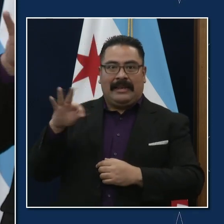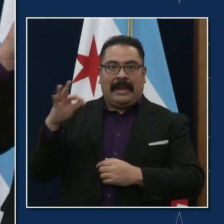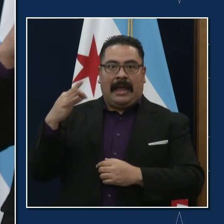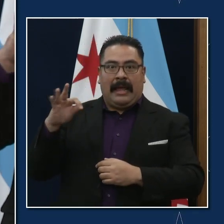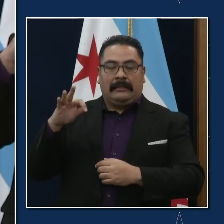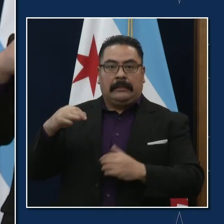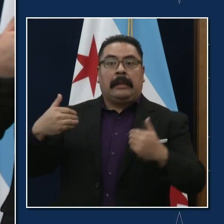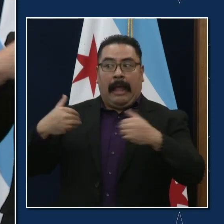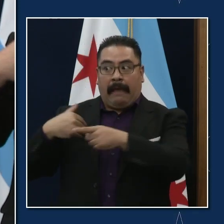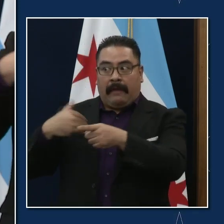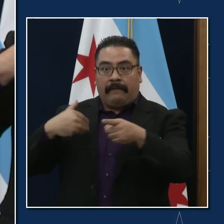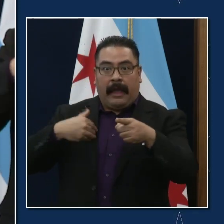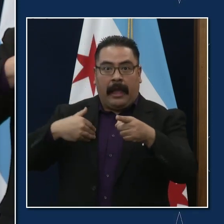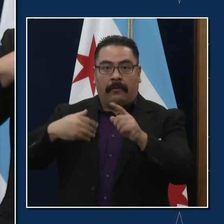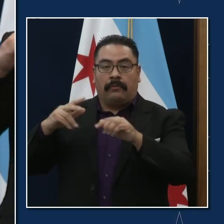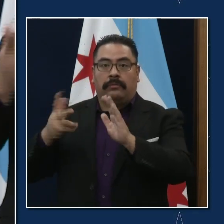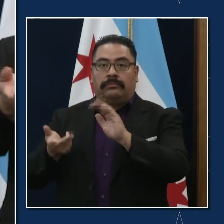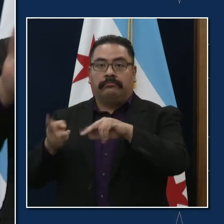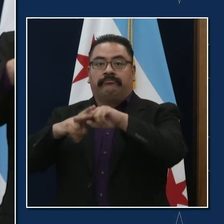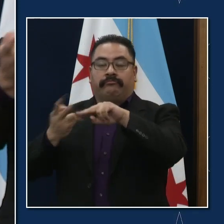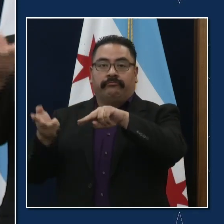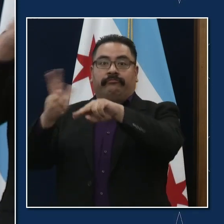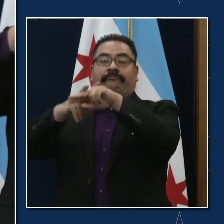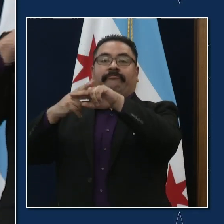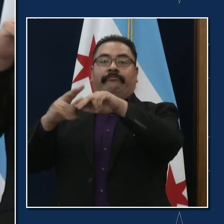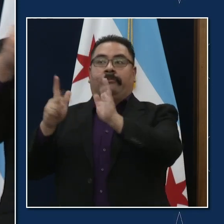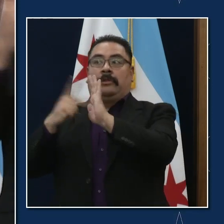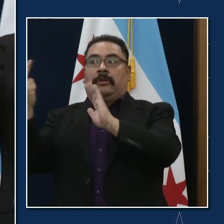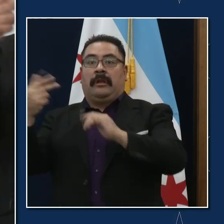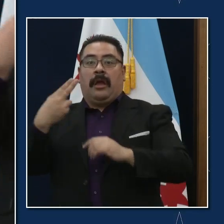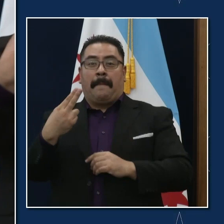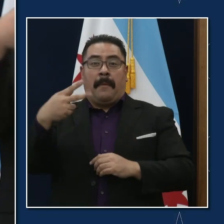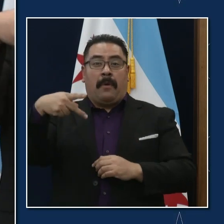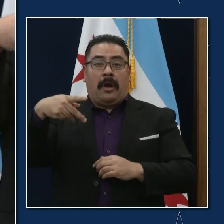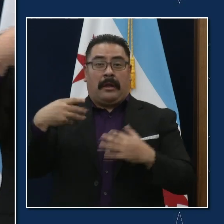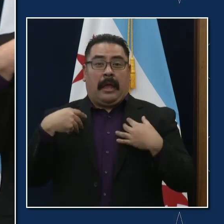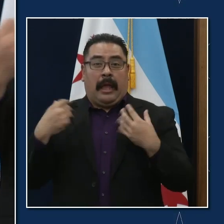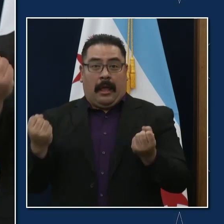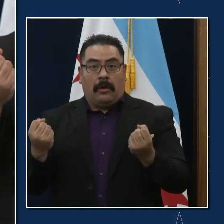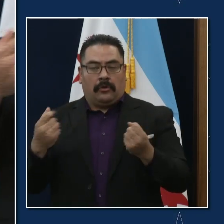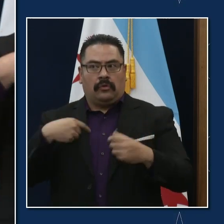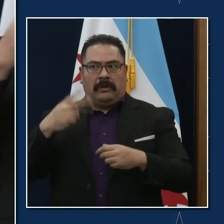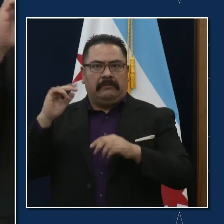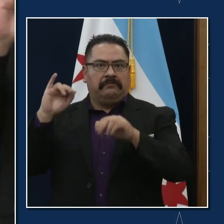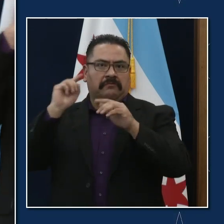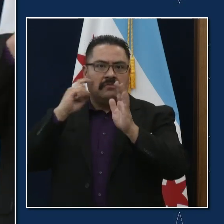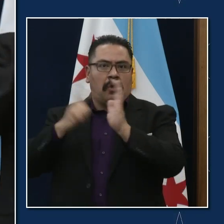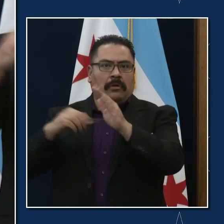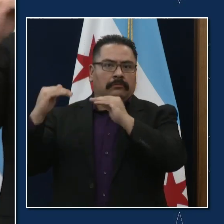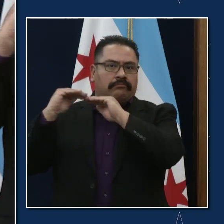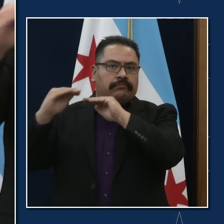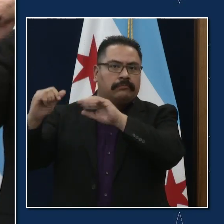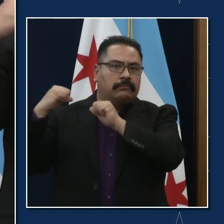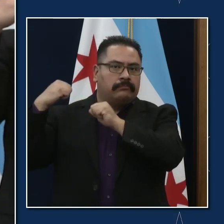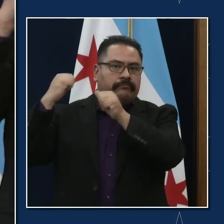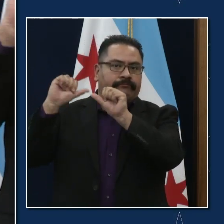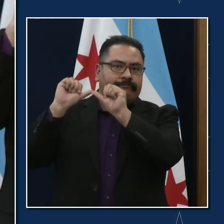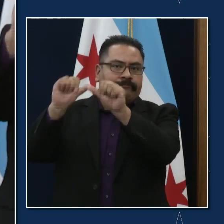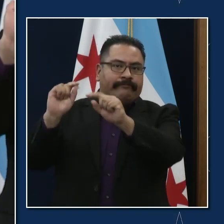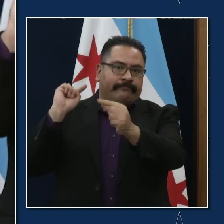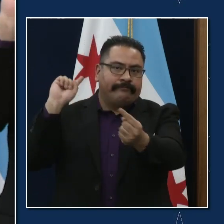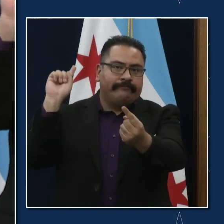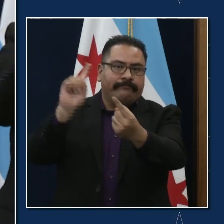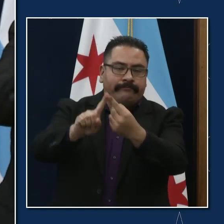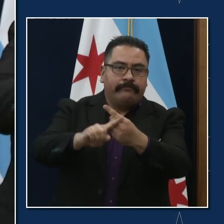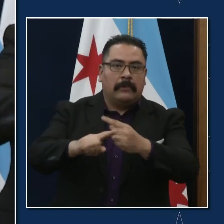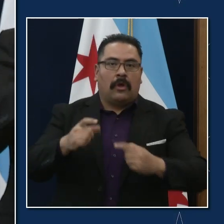3 times that of the city. At Humboldt Park Health, we have maintained that throughout the course of this pandemic. We know the threat